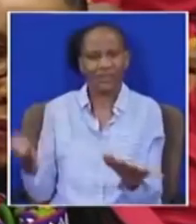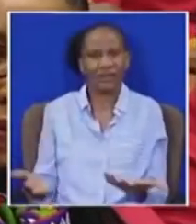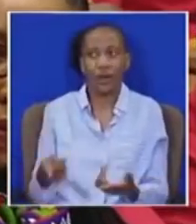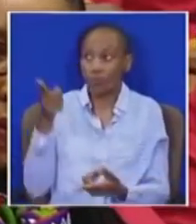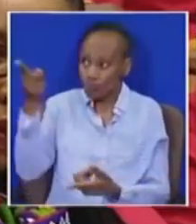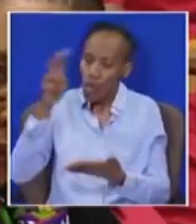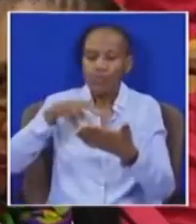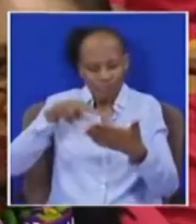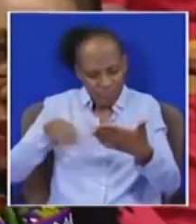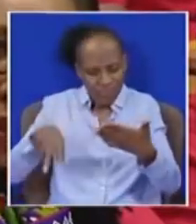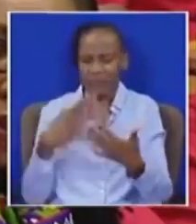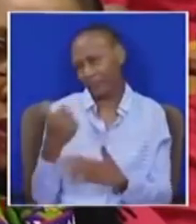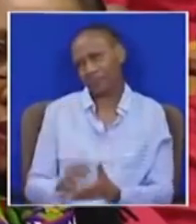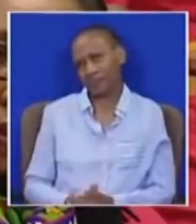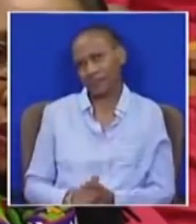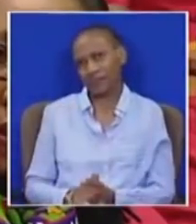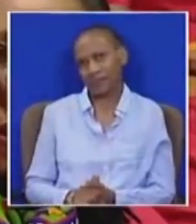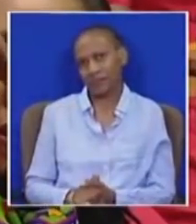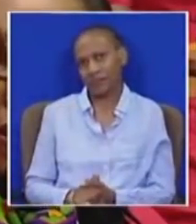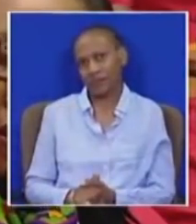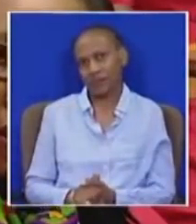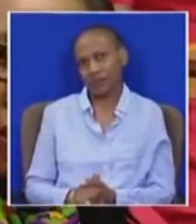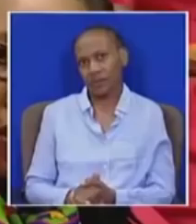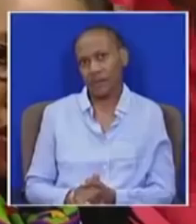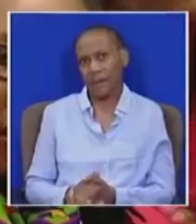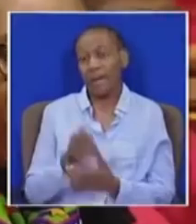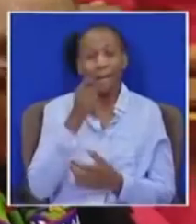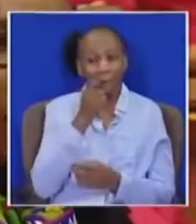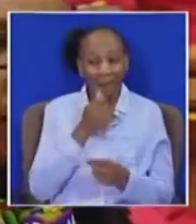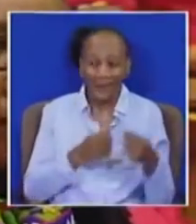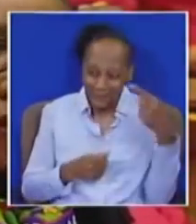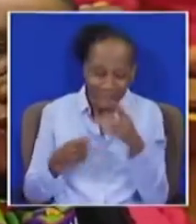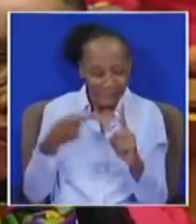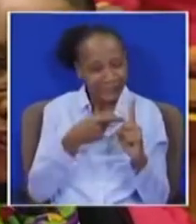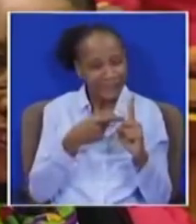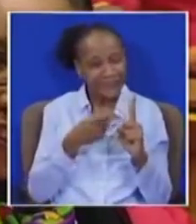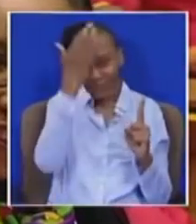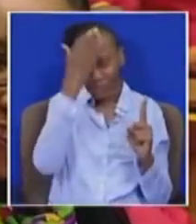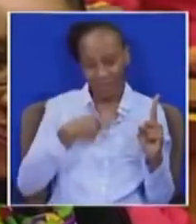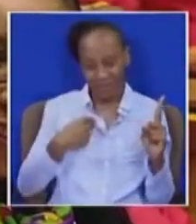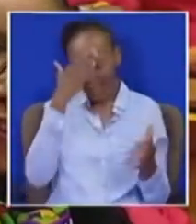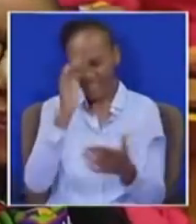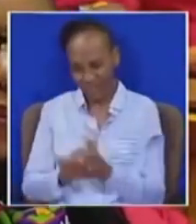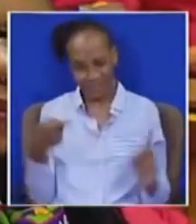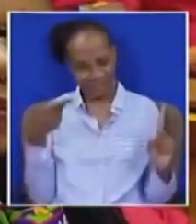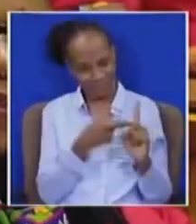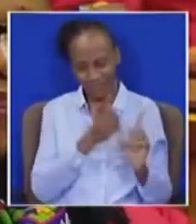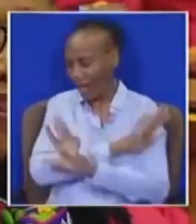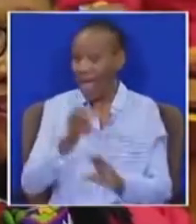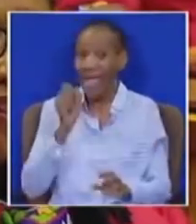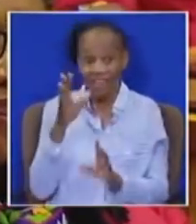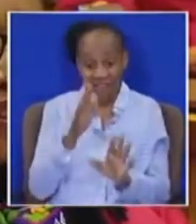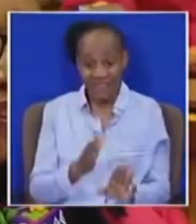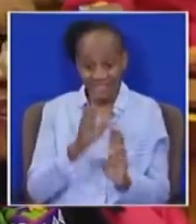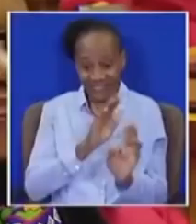us, Madam Speaker? Because we don't trust that man at all. We can't even trust him in his grave, that one.